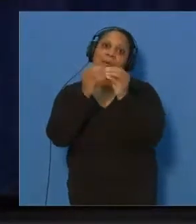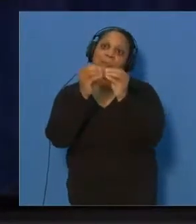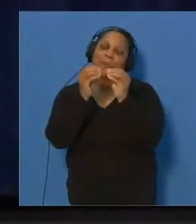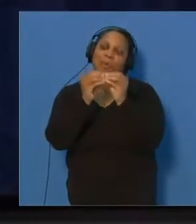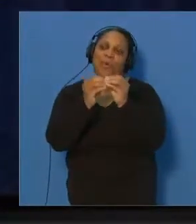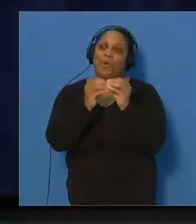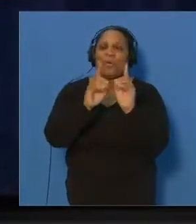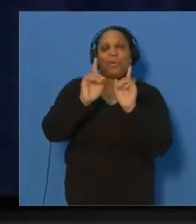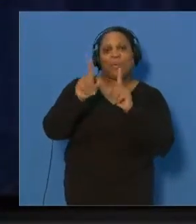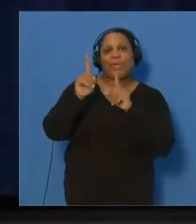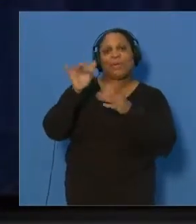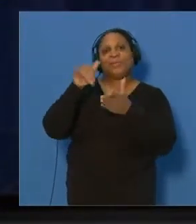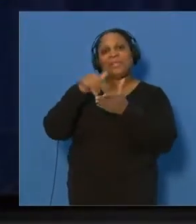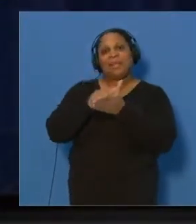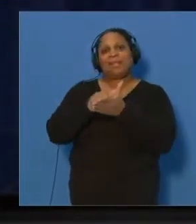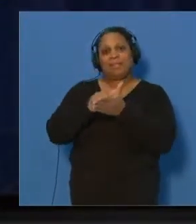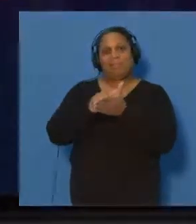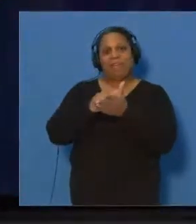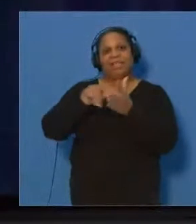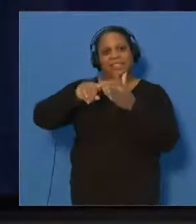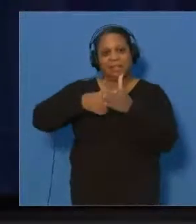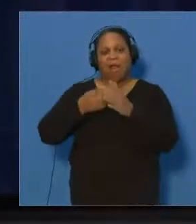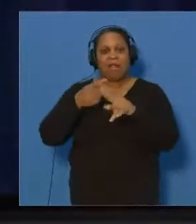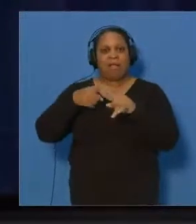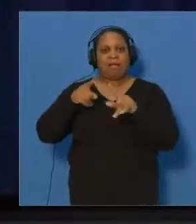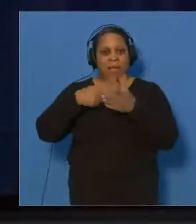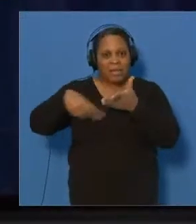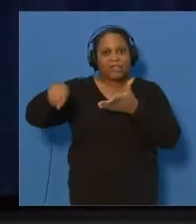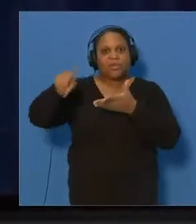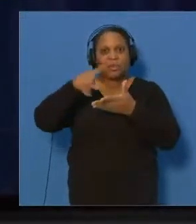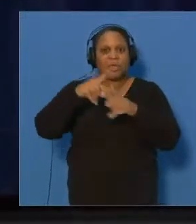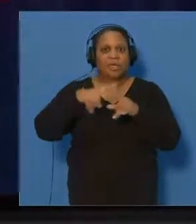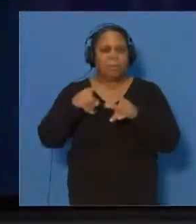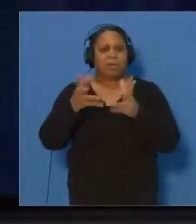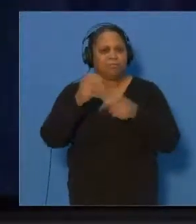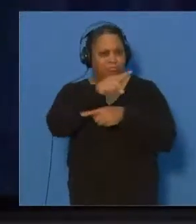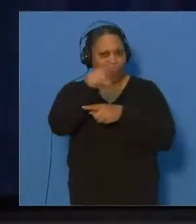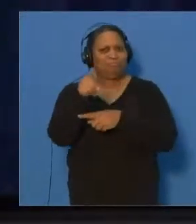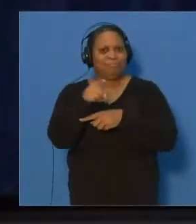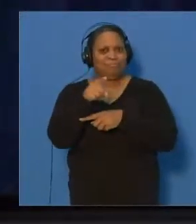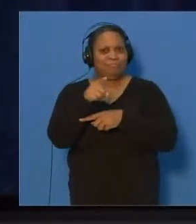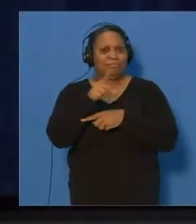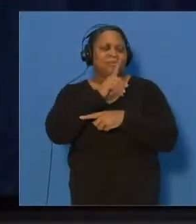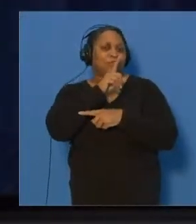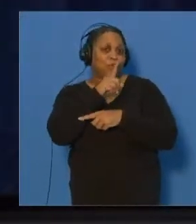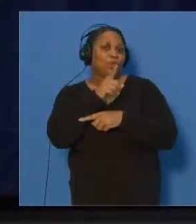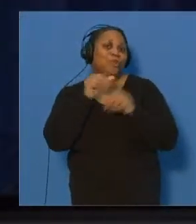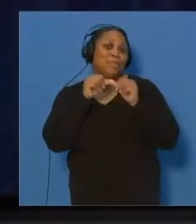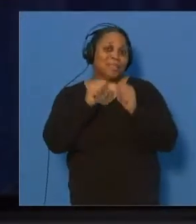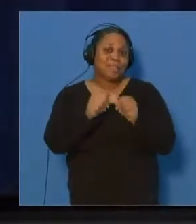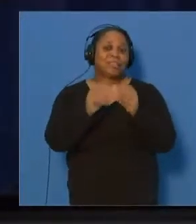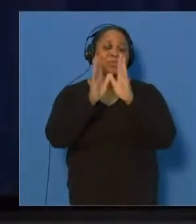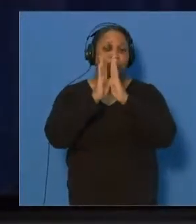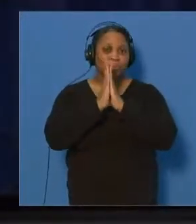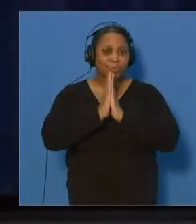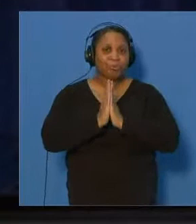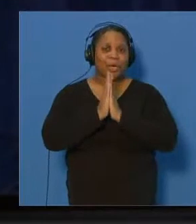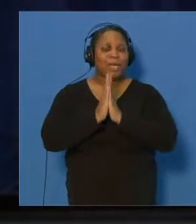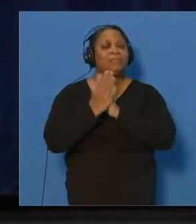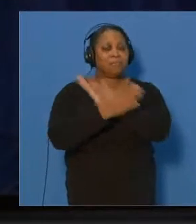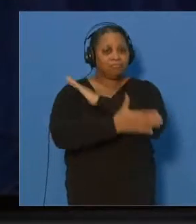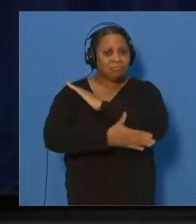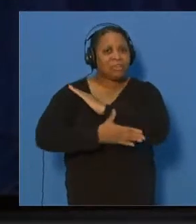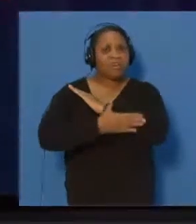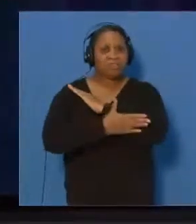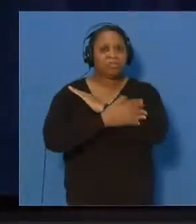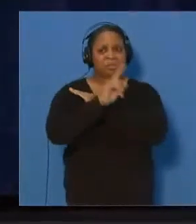when we go into that effect. But what I want to ask everyone to do is to make sure that we continue to pray for our country,